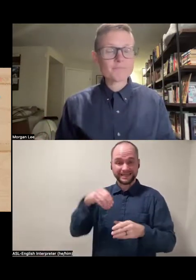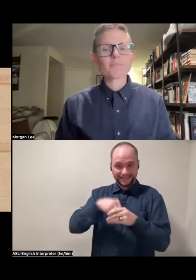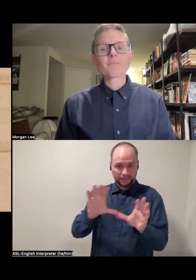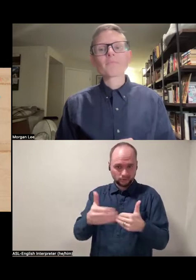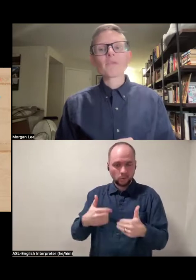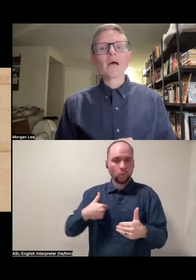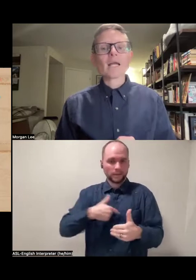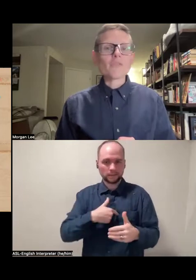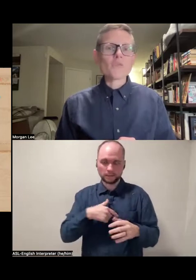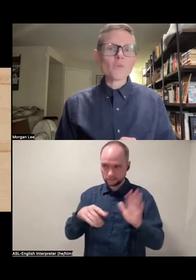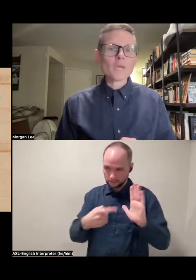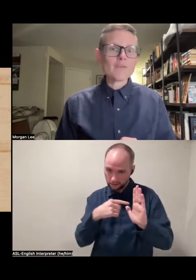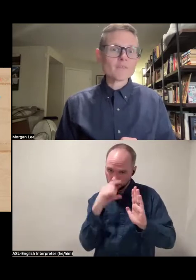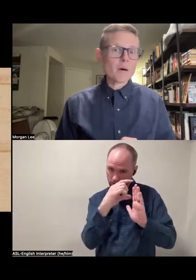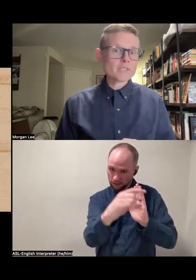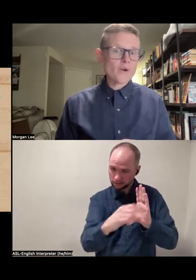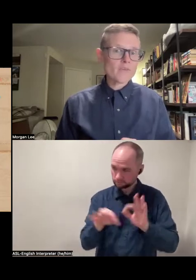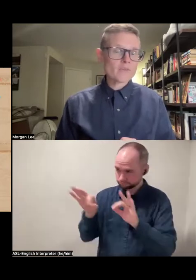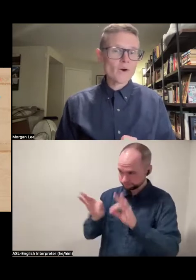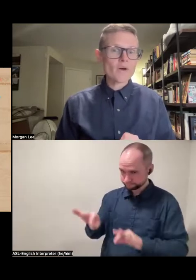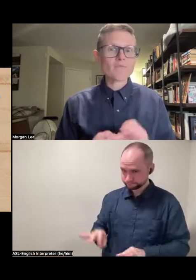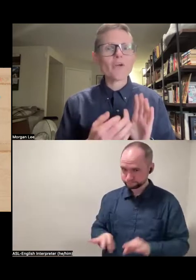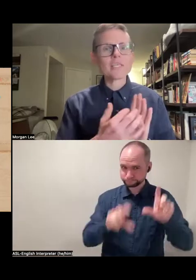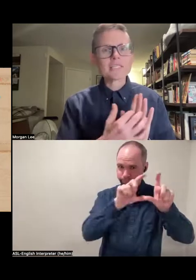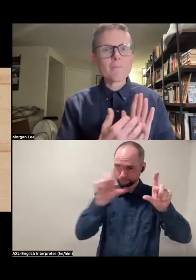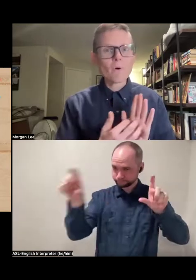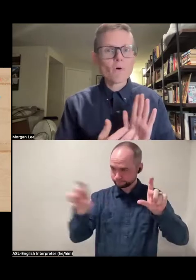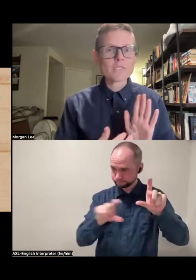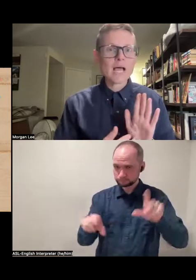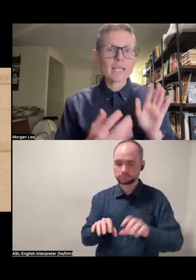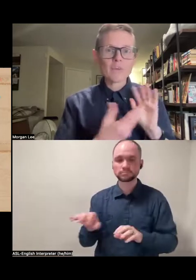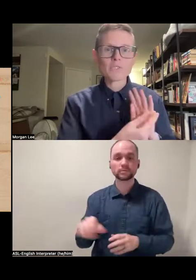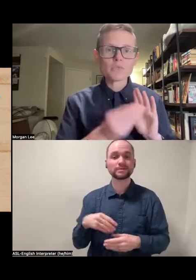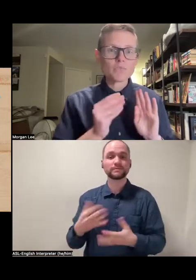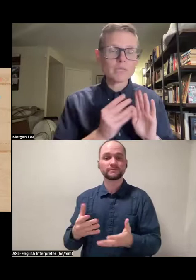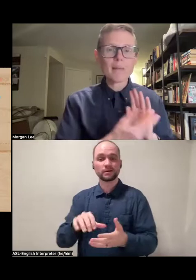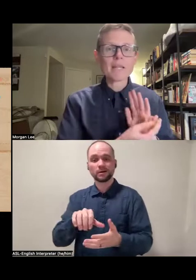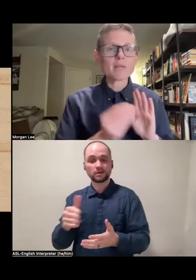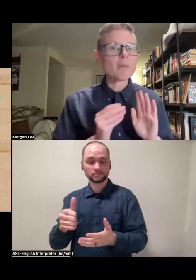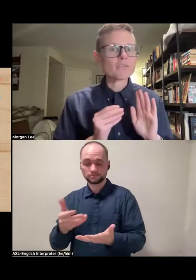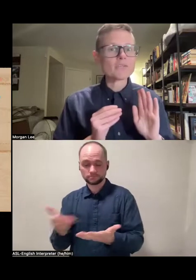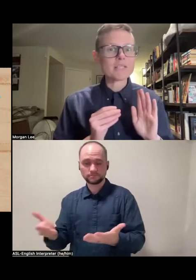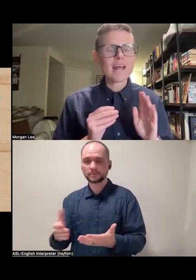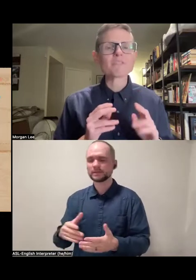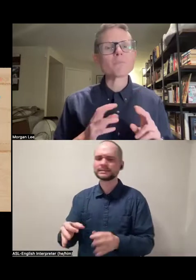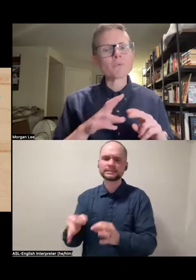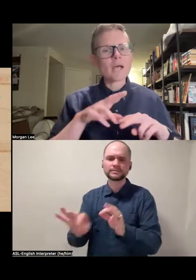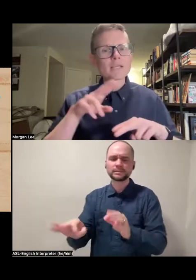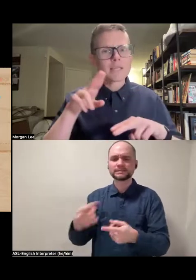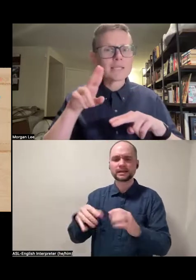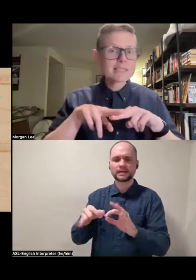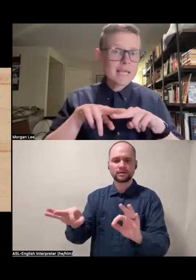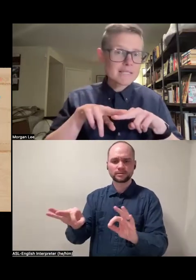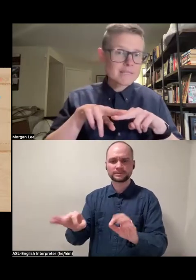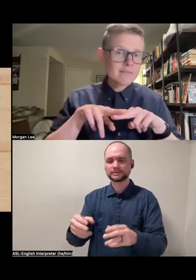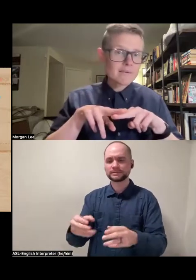students. Another thing we give to bus drivers are very simple sign language laminated pages that have simple